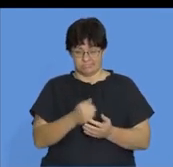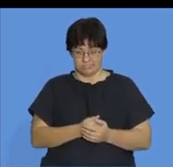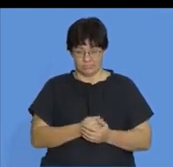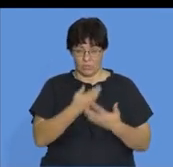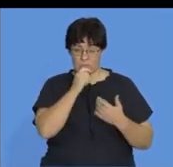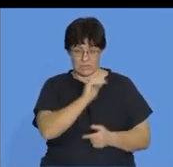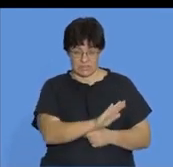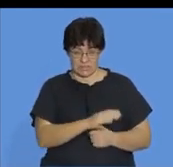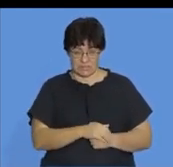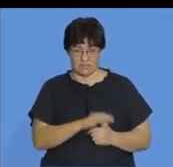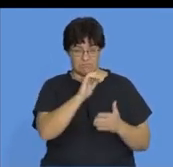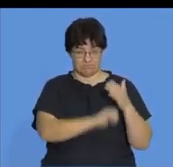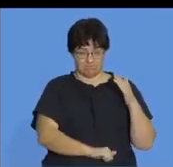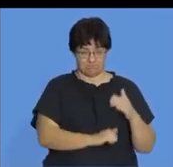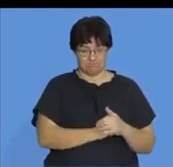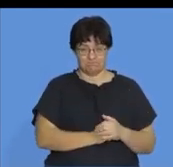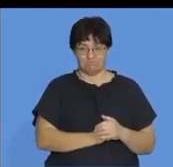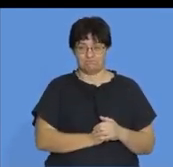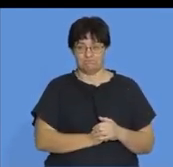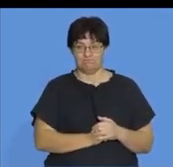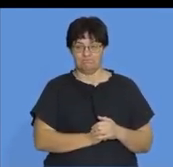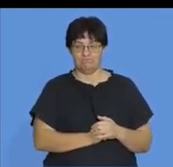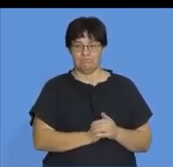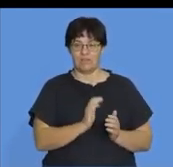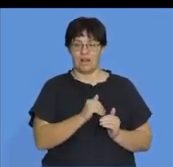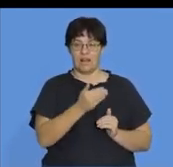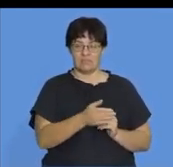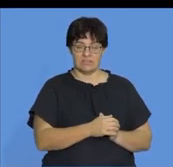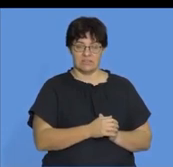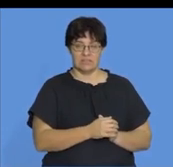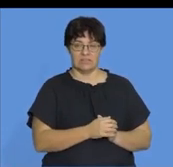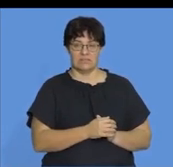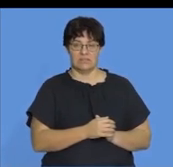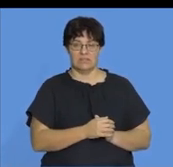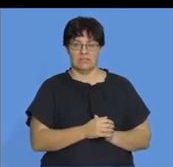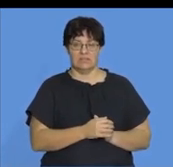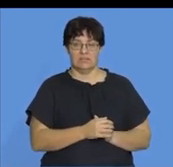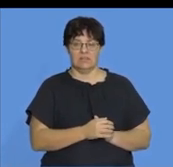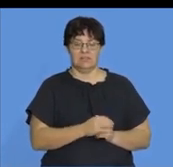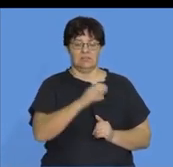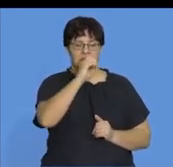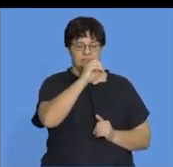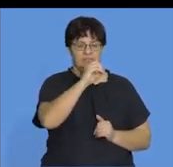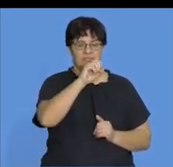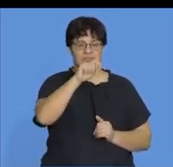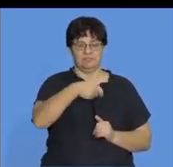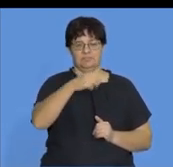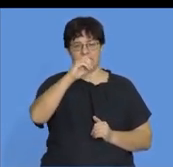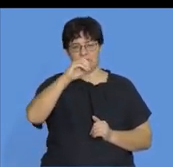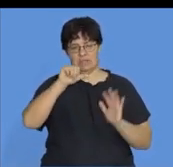reacted, okay? We need to subtract that, 0.65. So how much is unreacted as a decimal